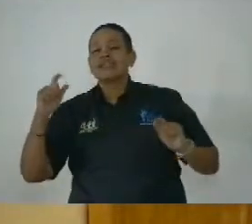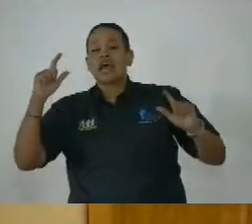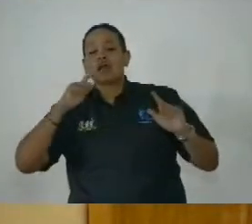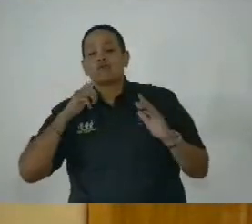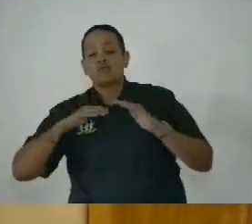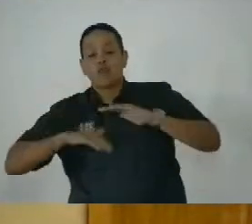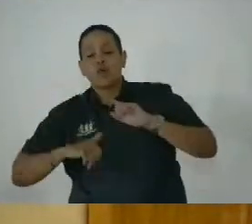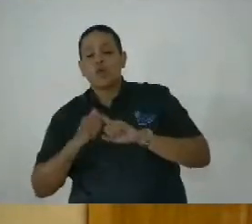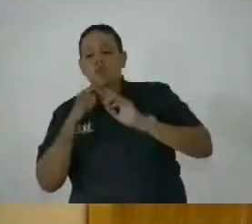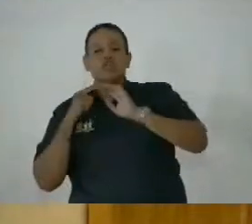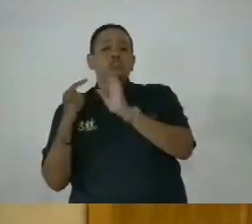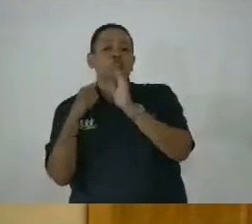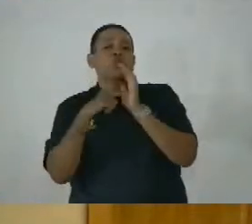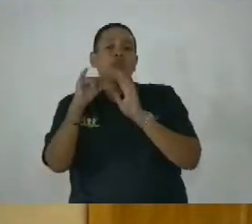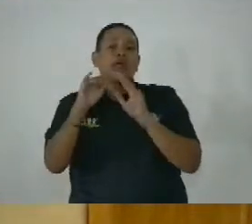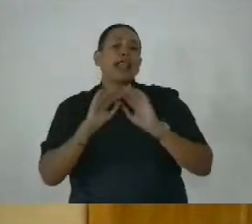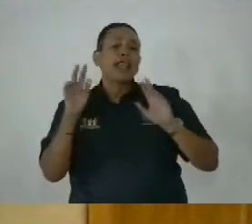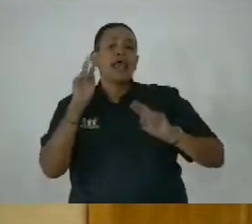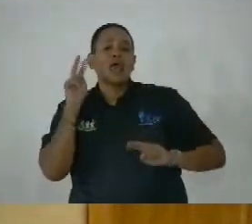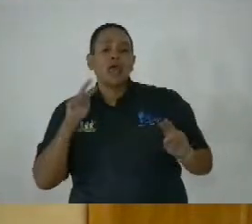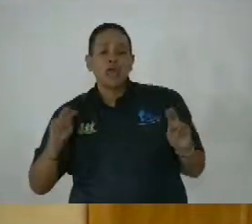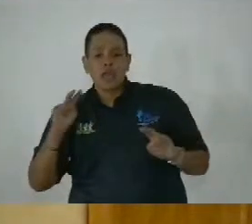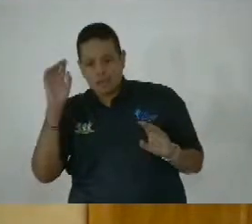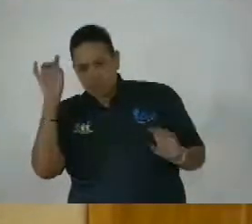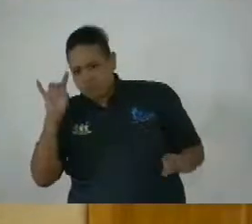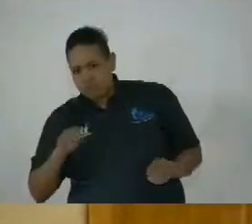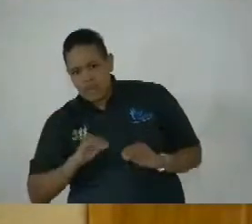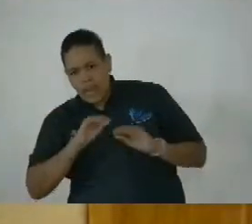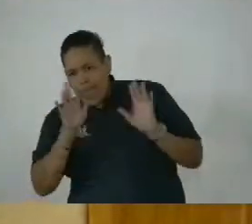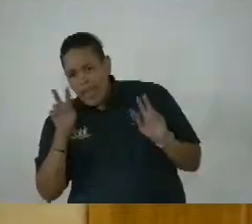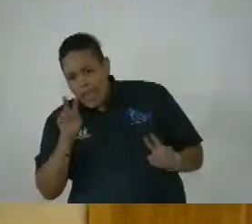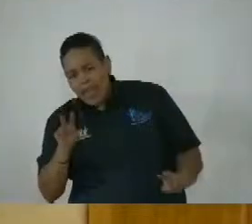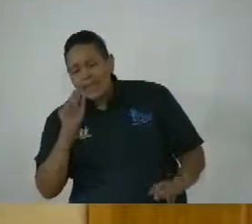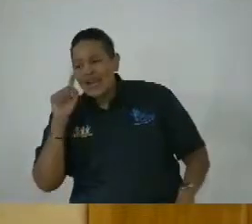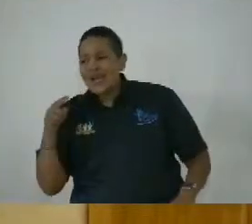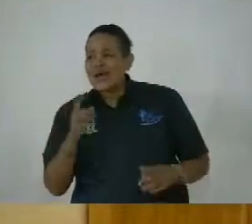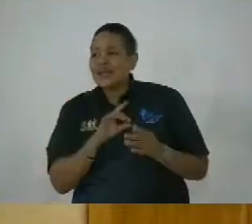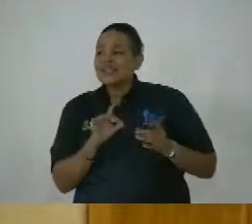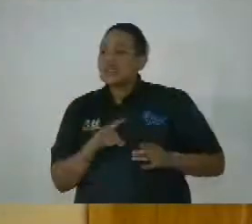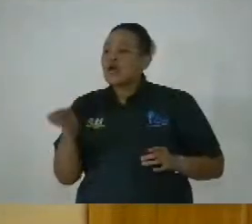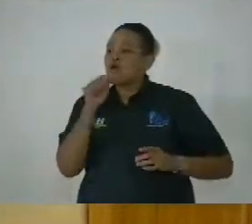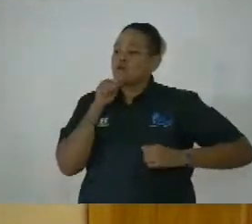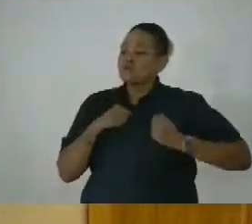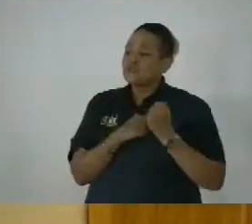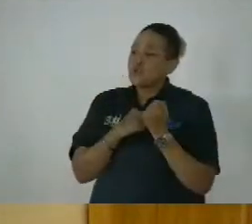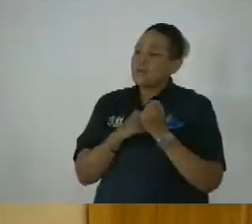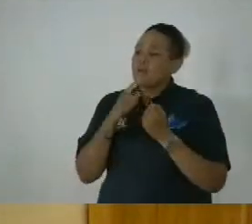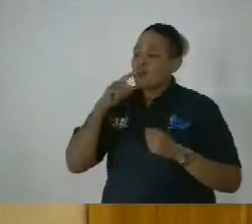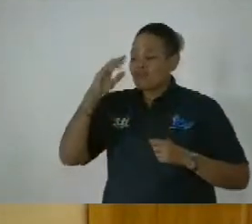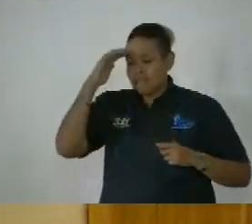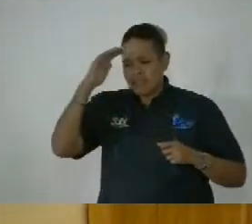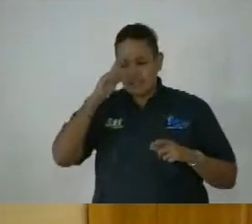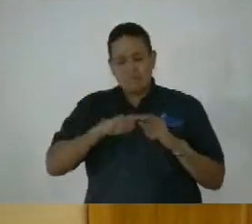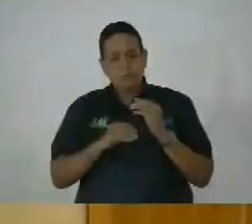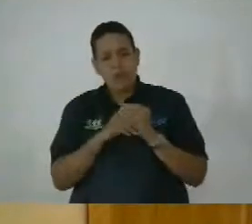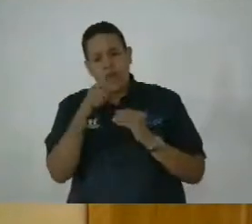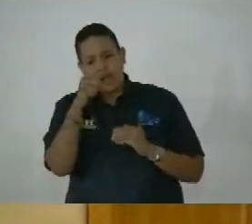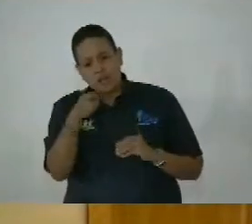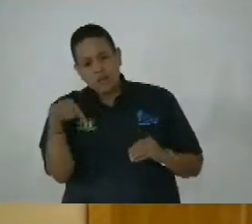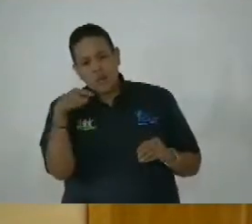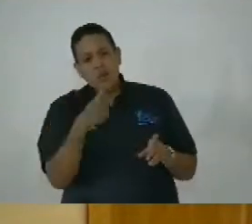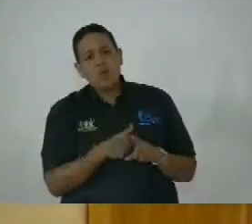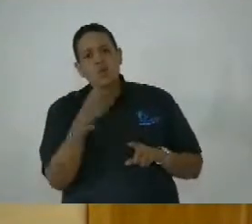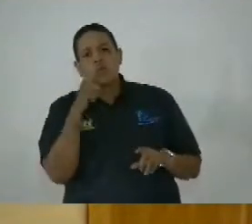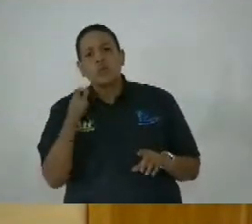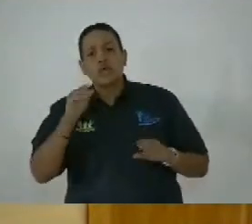this to demonstrate that in clear empirical terms, not just the talk of those of us who support it philosophically, but in